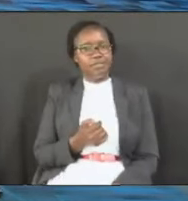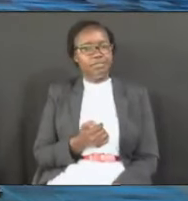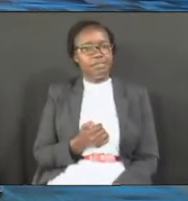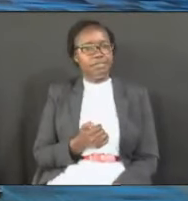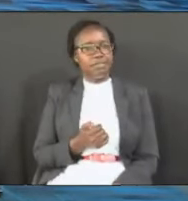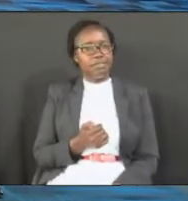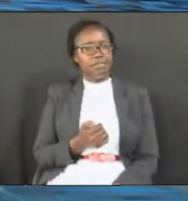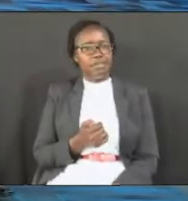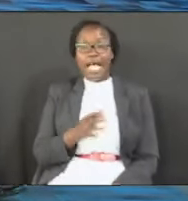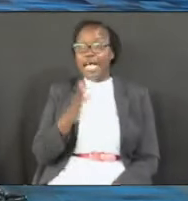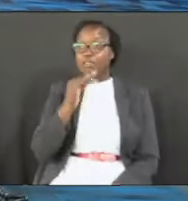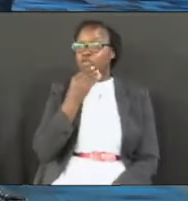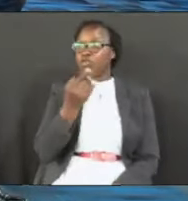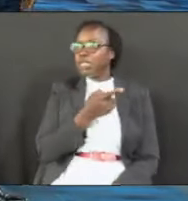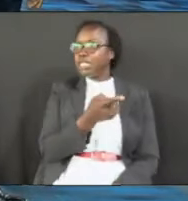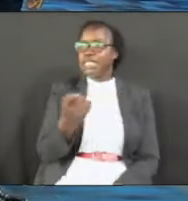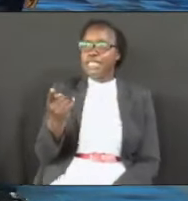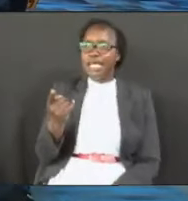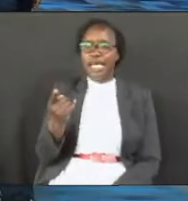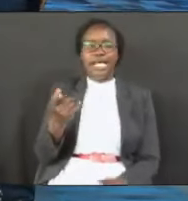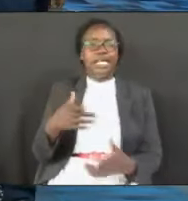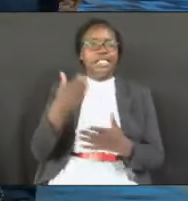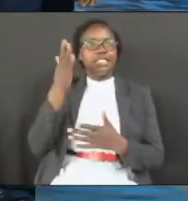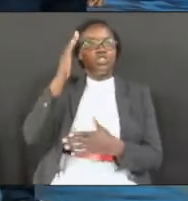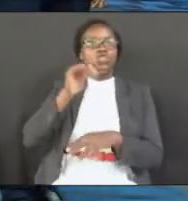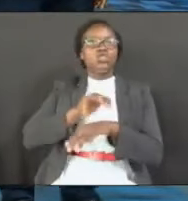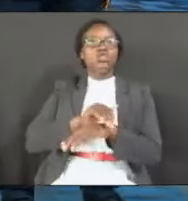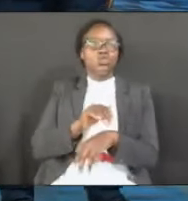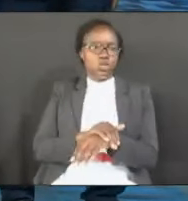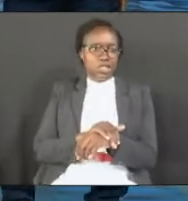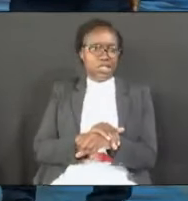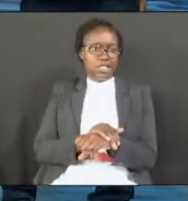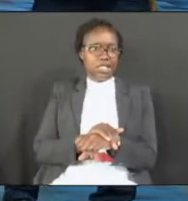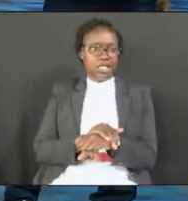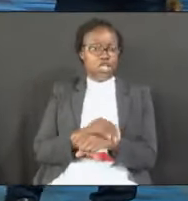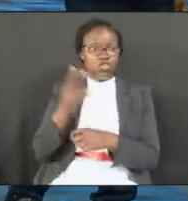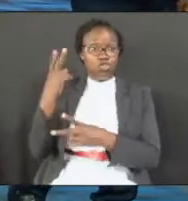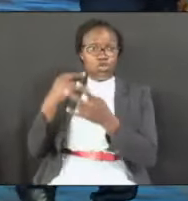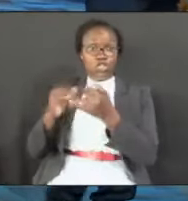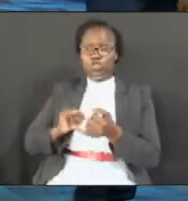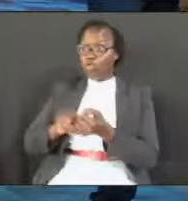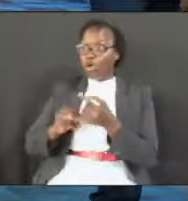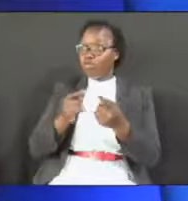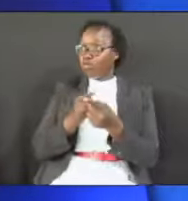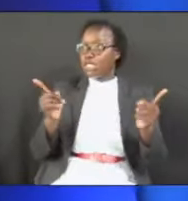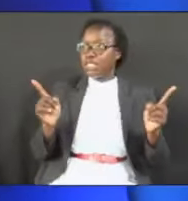Let me speak to men here. Let us know it's good to listen to our wives.